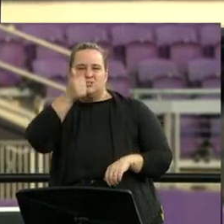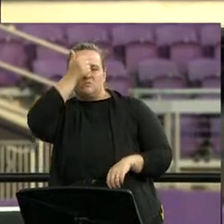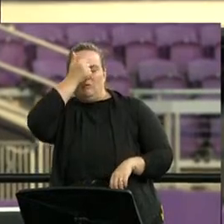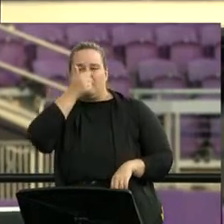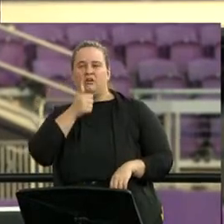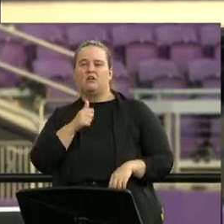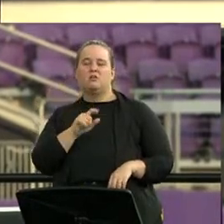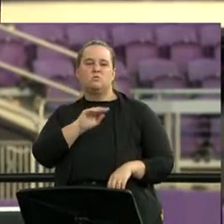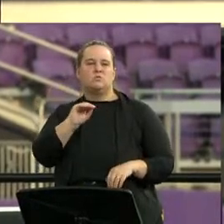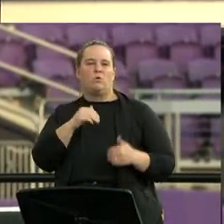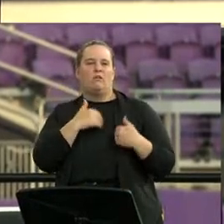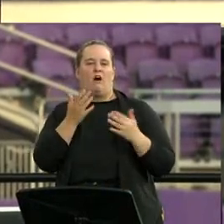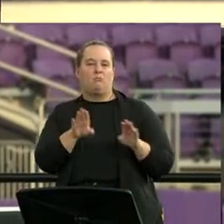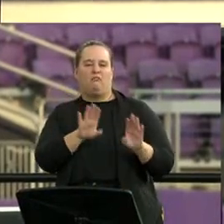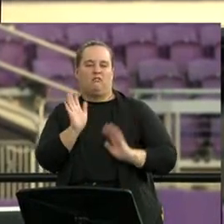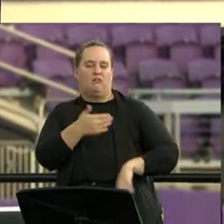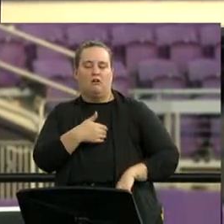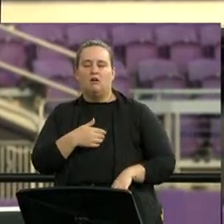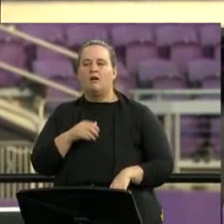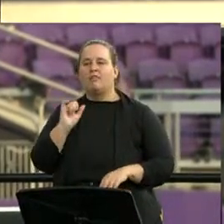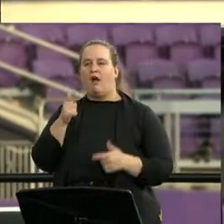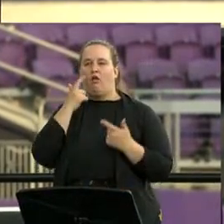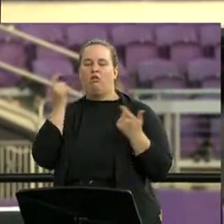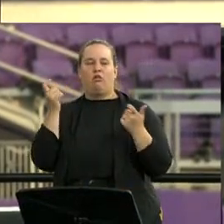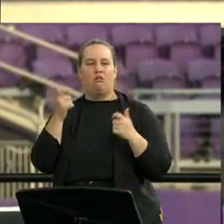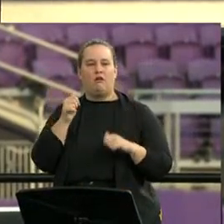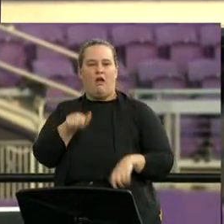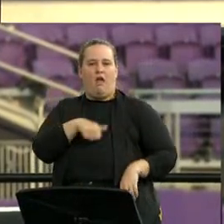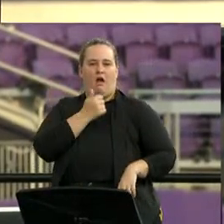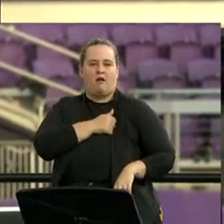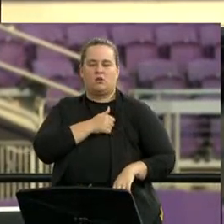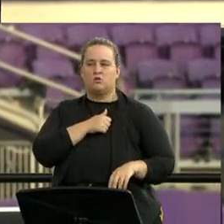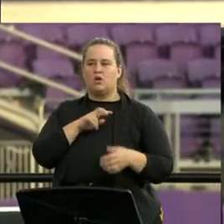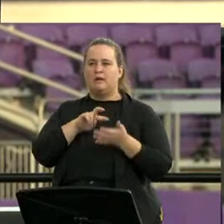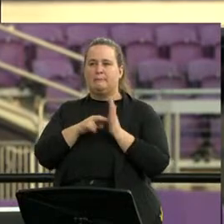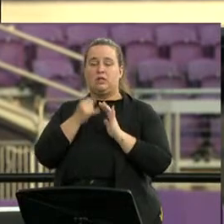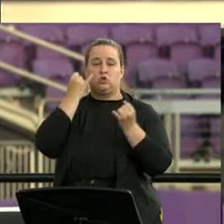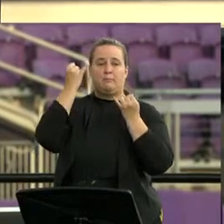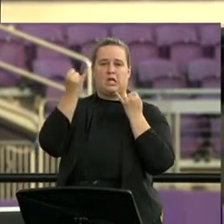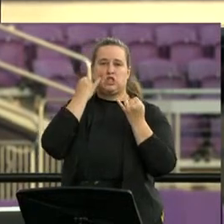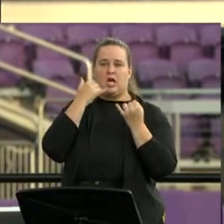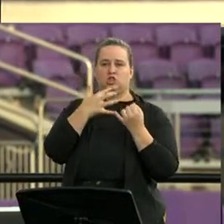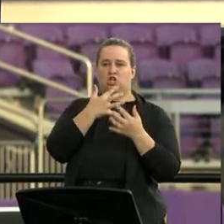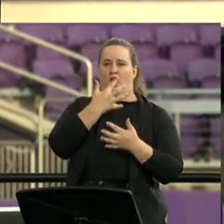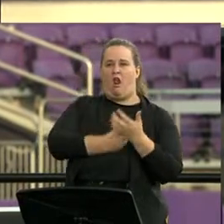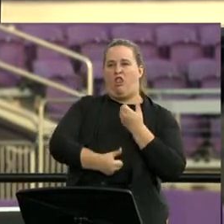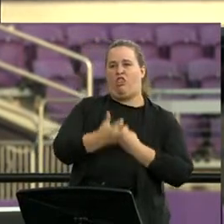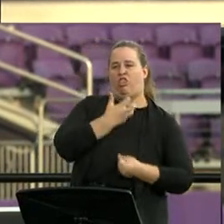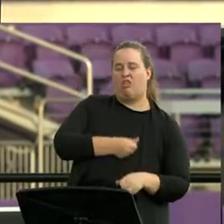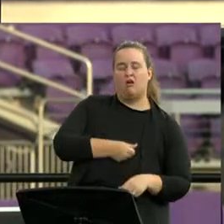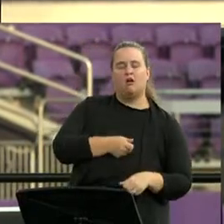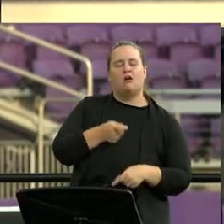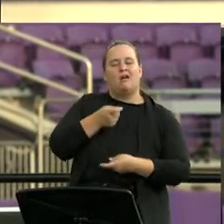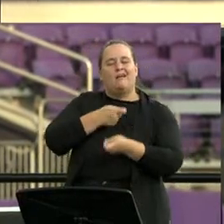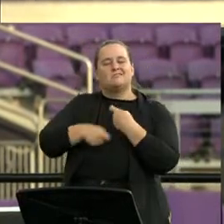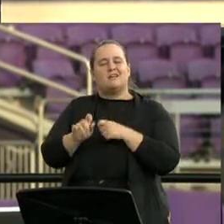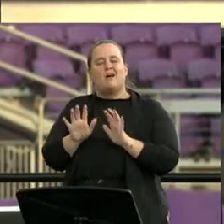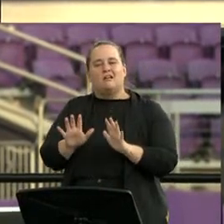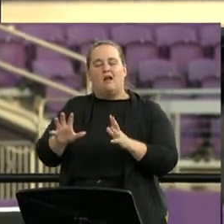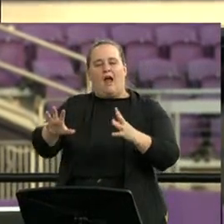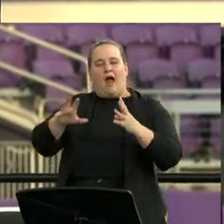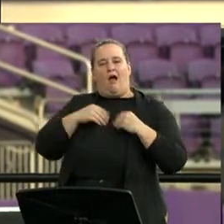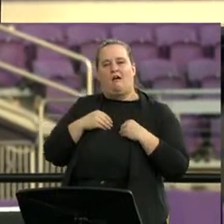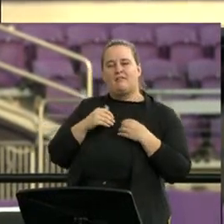childish. Beware that condescending attitude that chains your imagination. Instead, embrace the